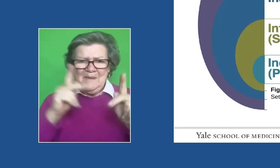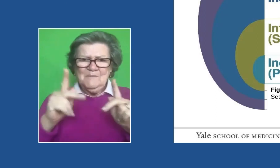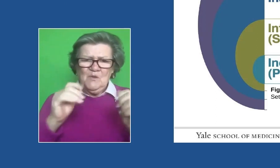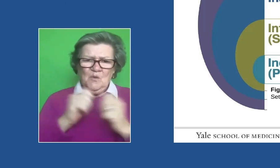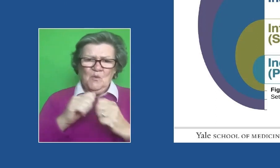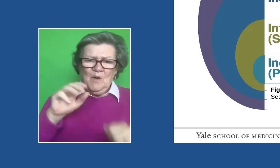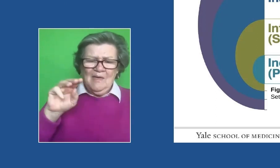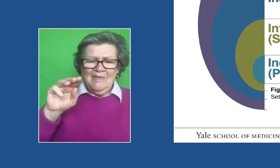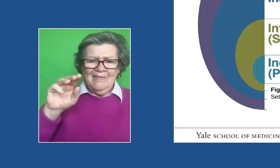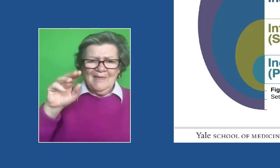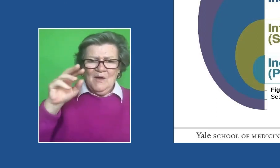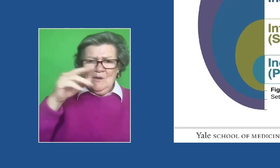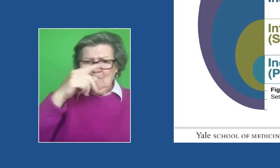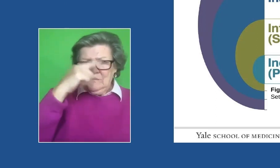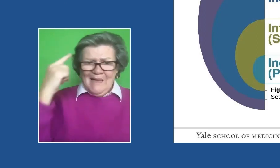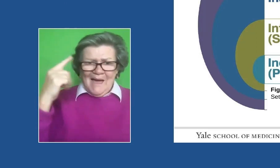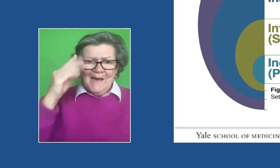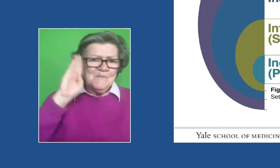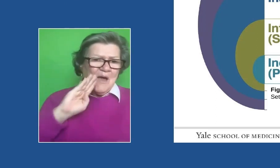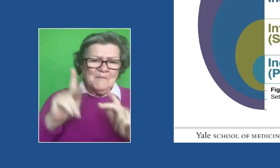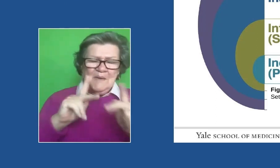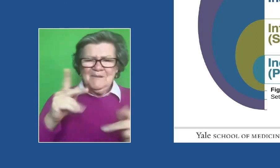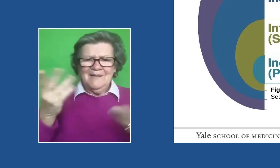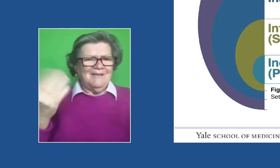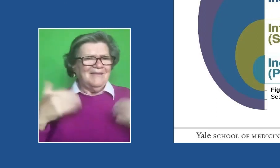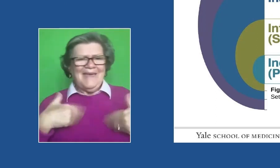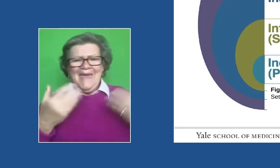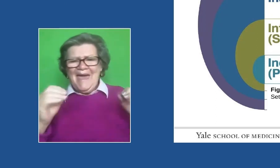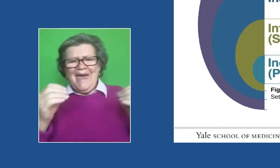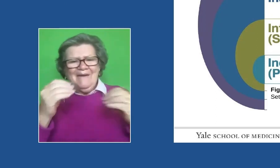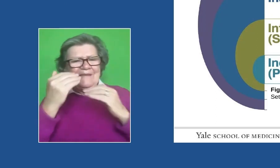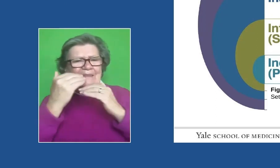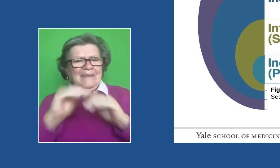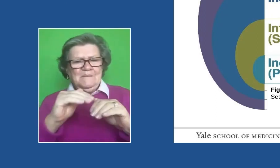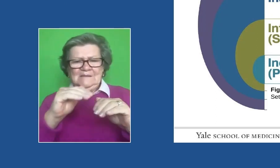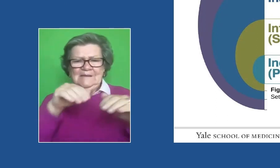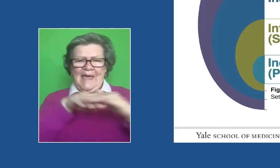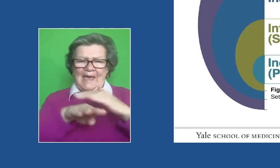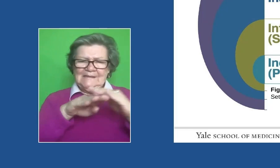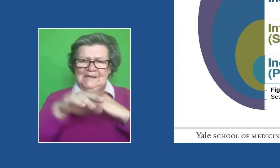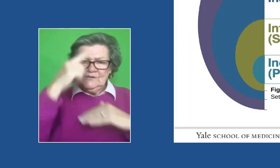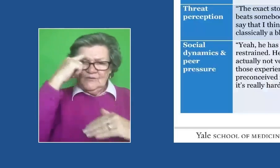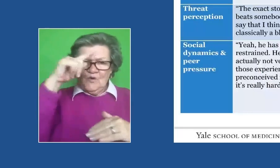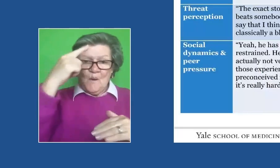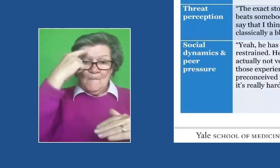have severely difficult access to mental health and proper mental health services.